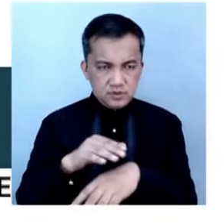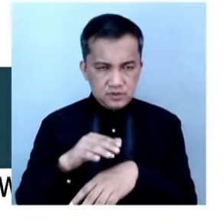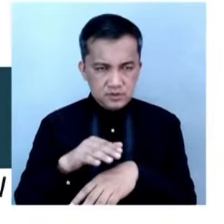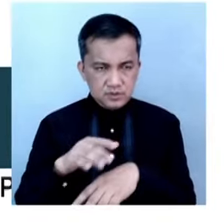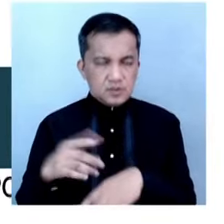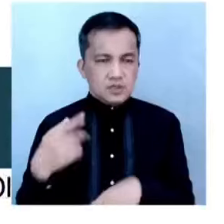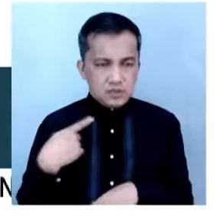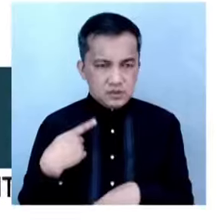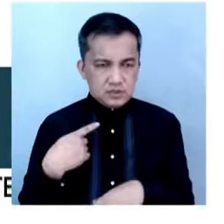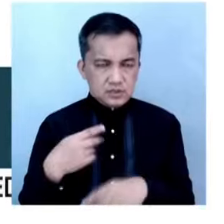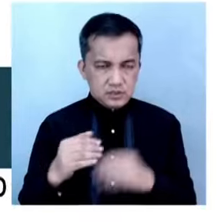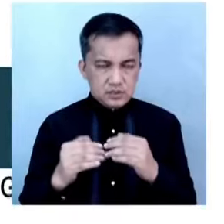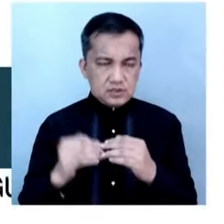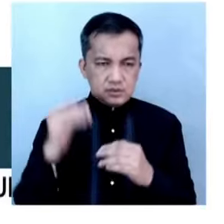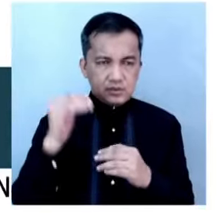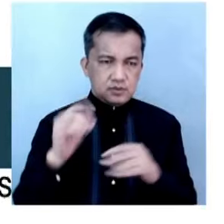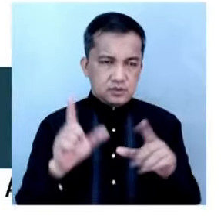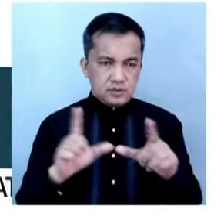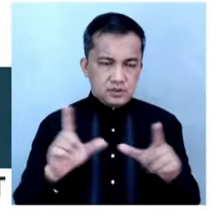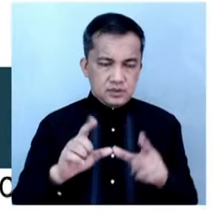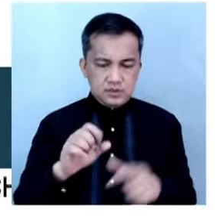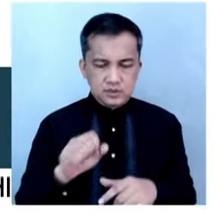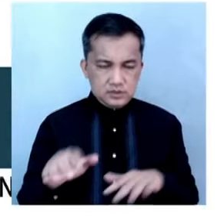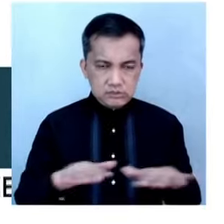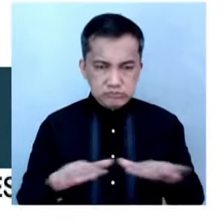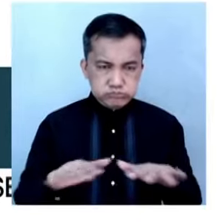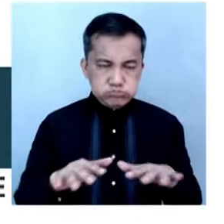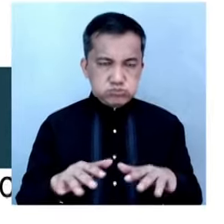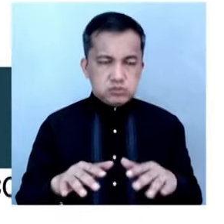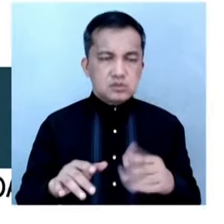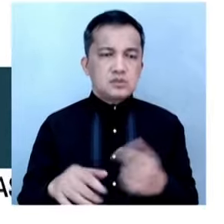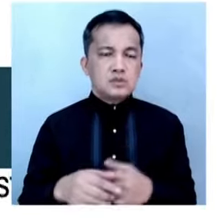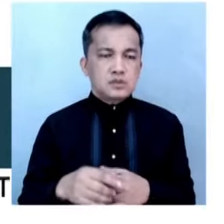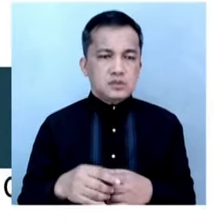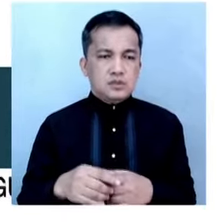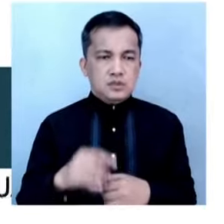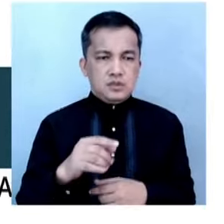have elevated levels of seismicity. The